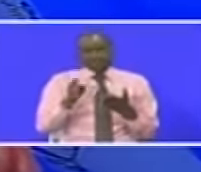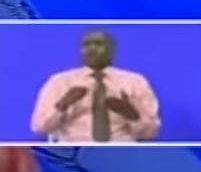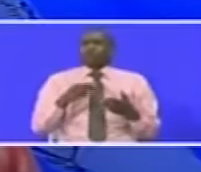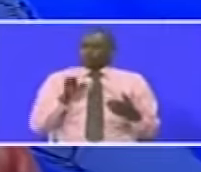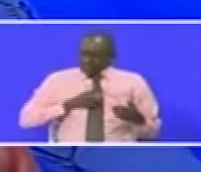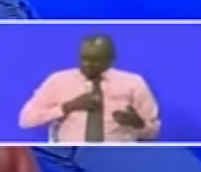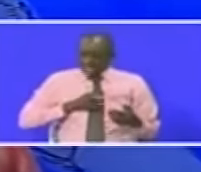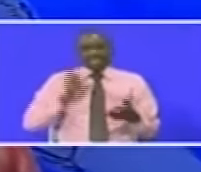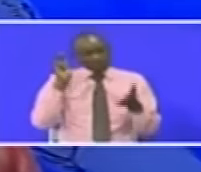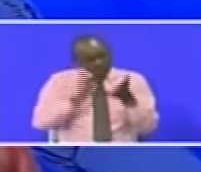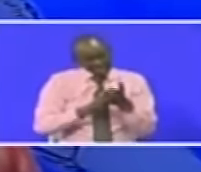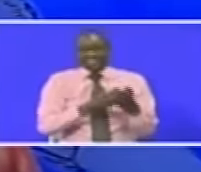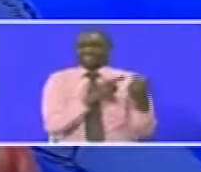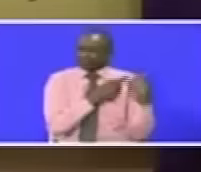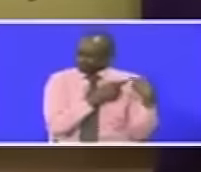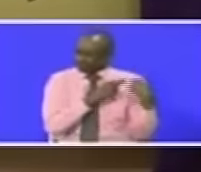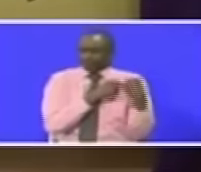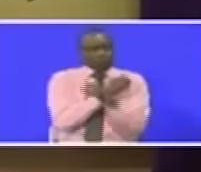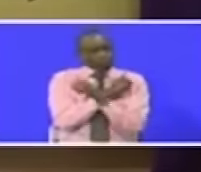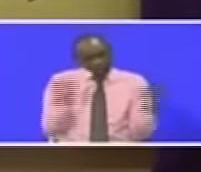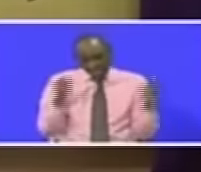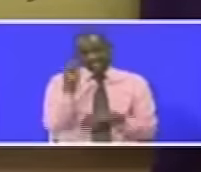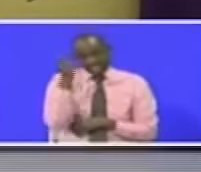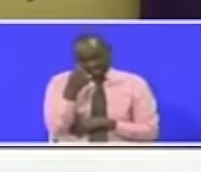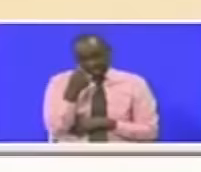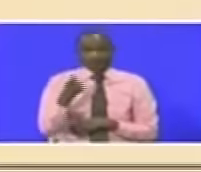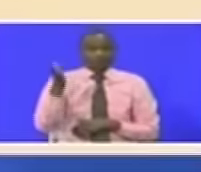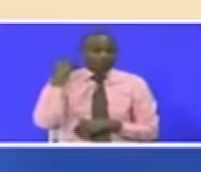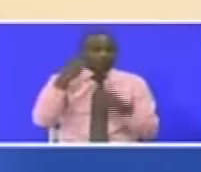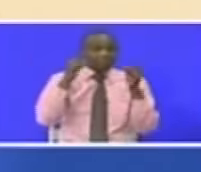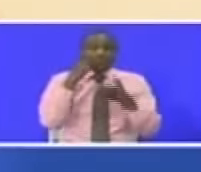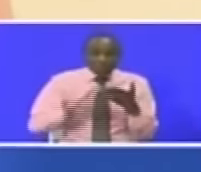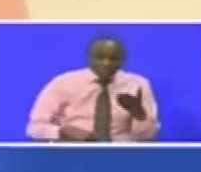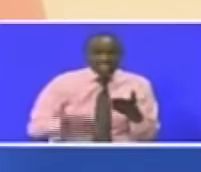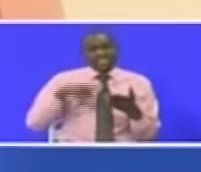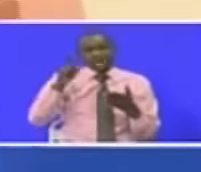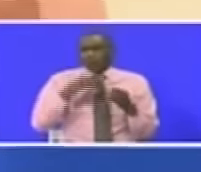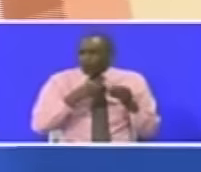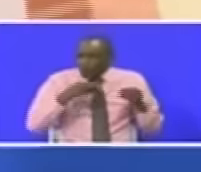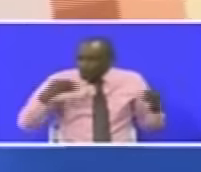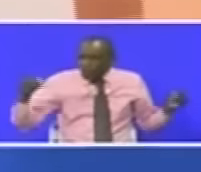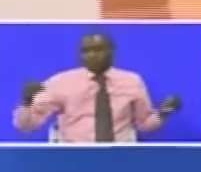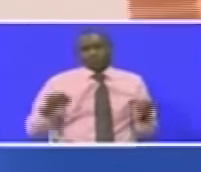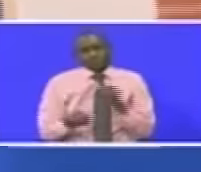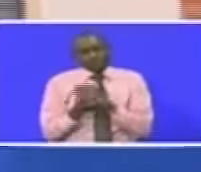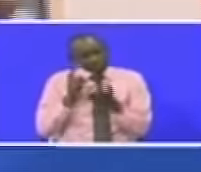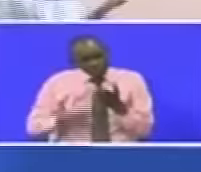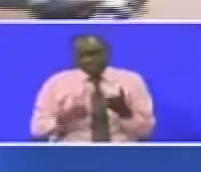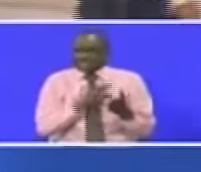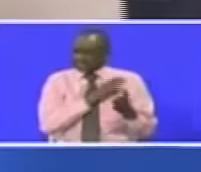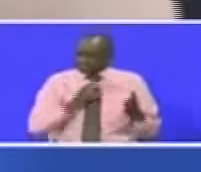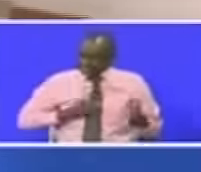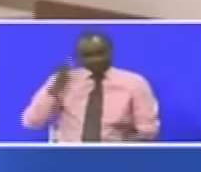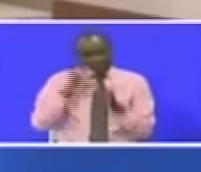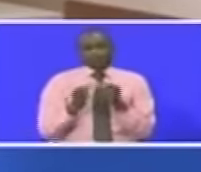women in the development of churches in Kenya. The former president said this goes a long way in the spiritual nourishment of Christians. Moi